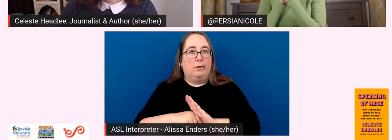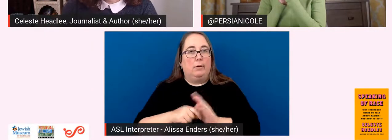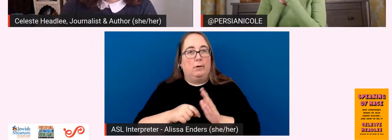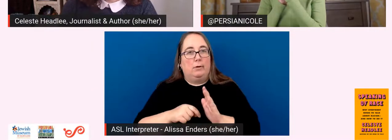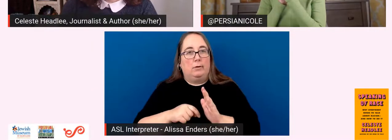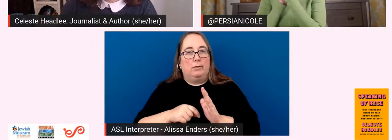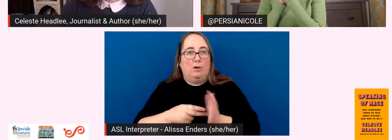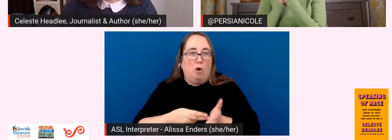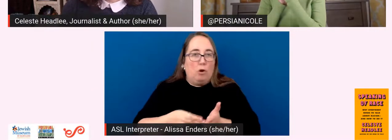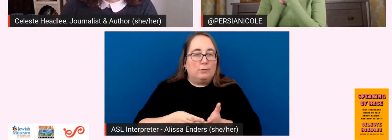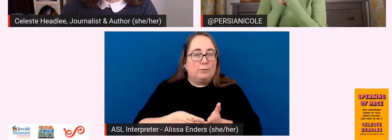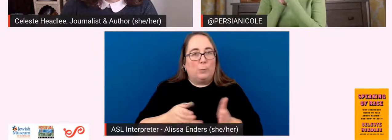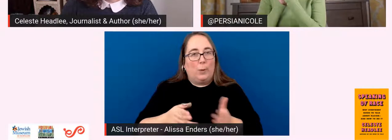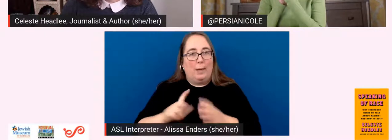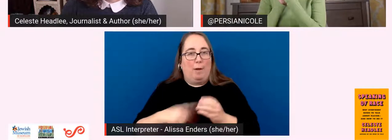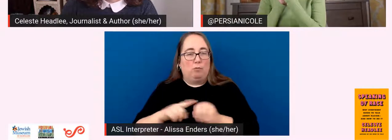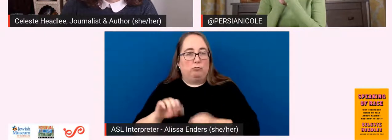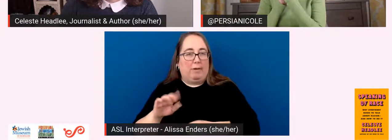race. Yeah.